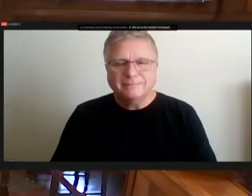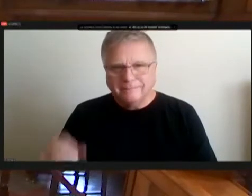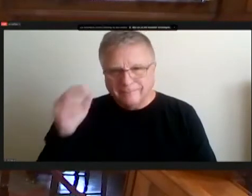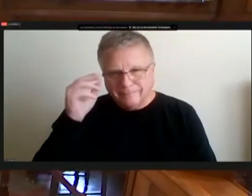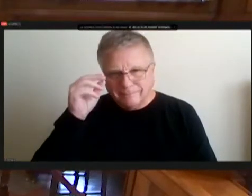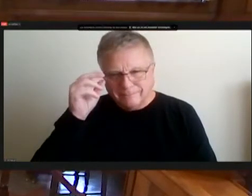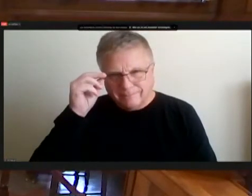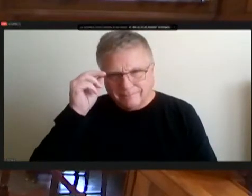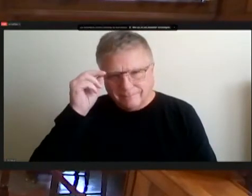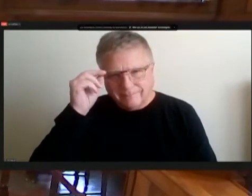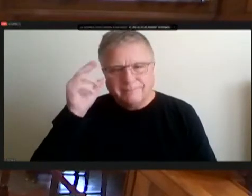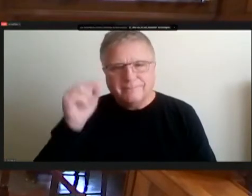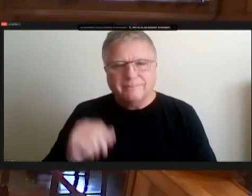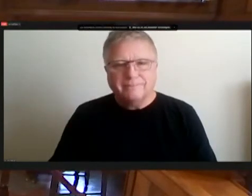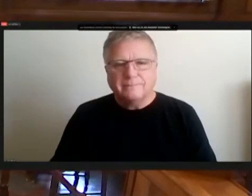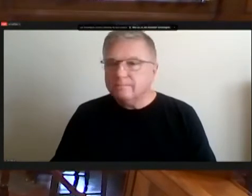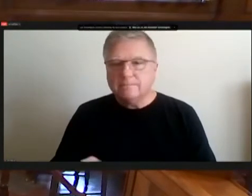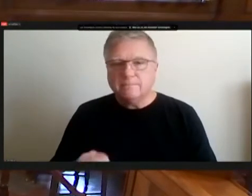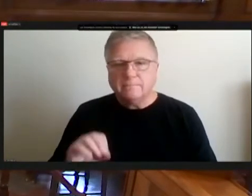no